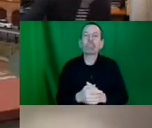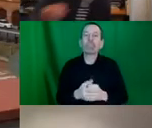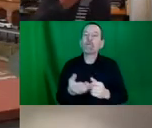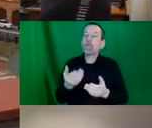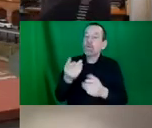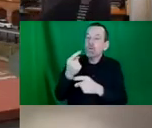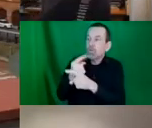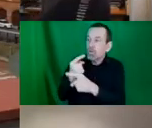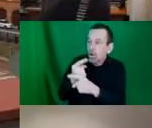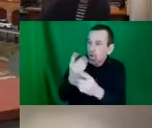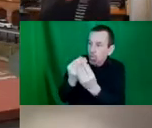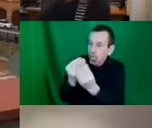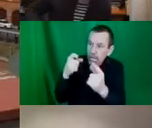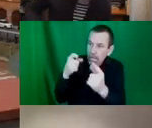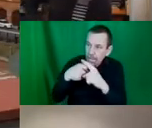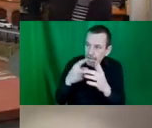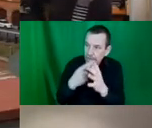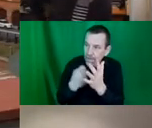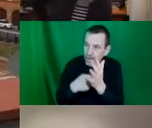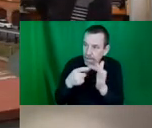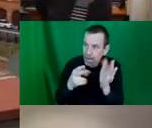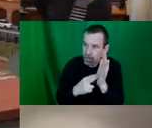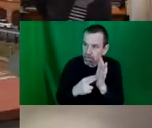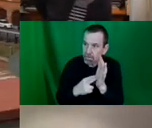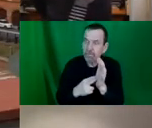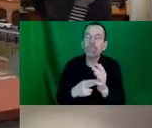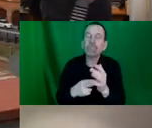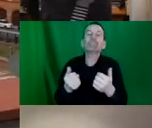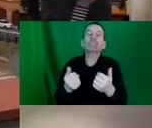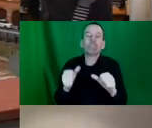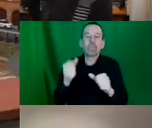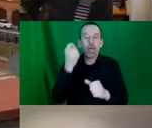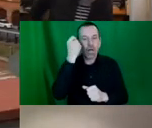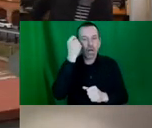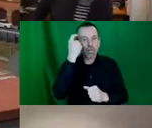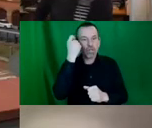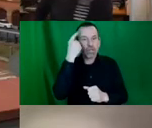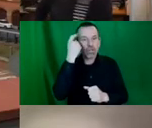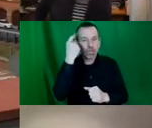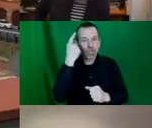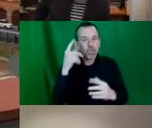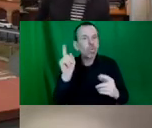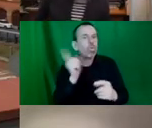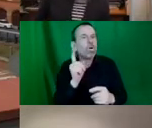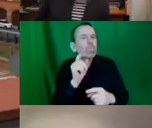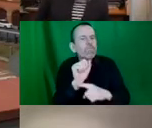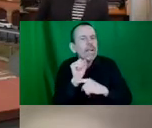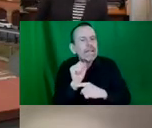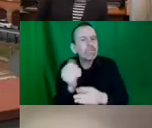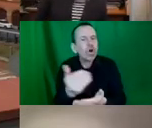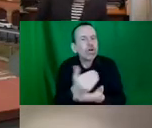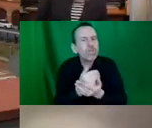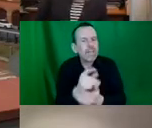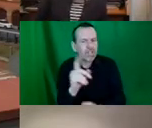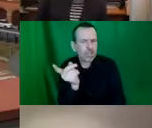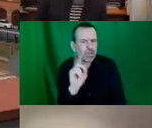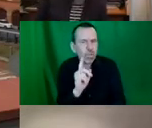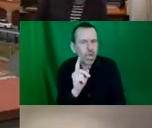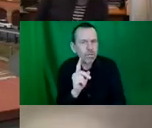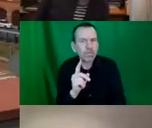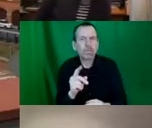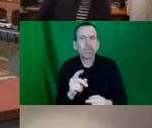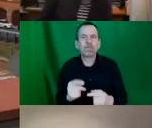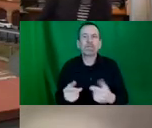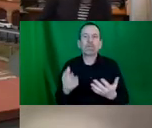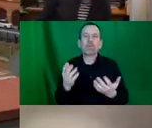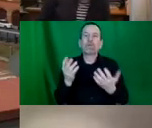and the preventive team, I understood what is most relevant to the British Library in terms of preventive conservation. I was shown their data loggers, their